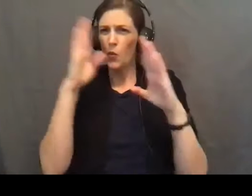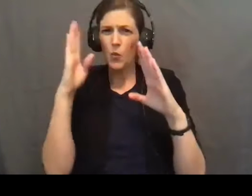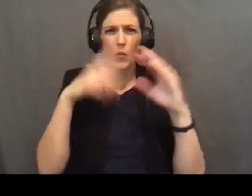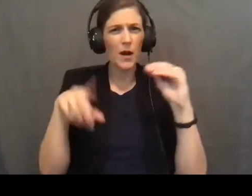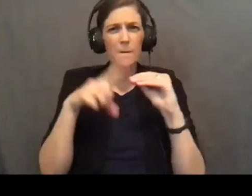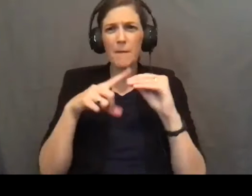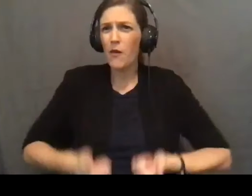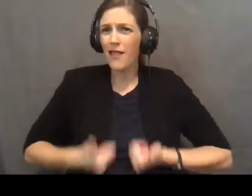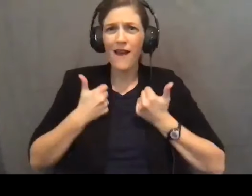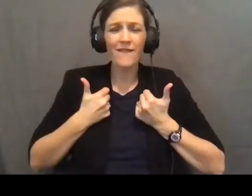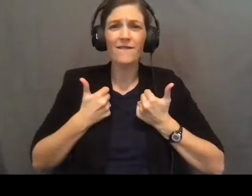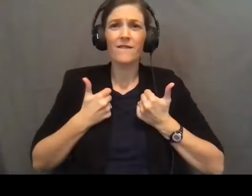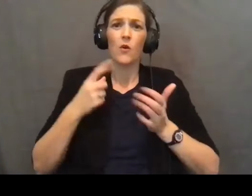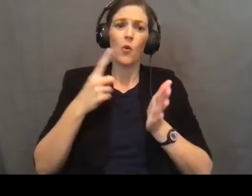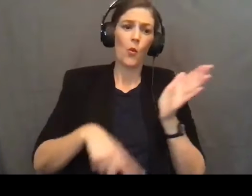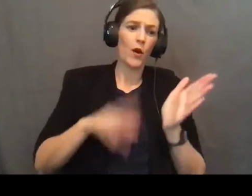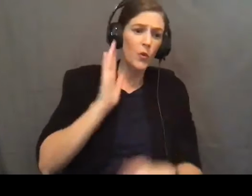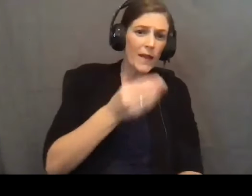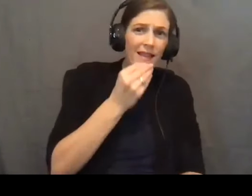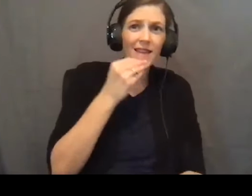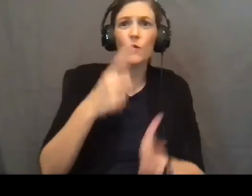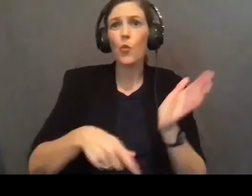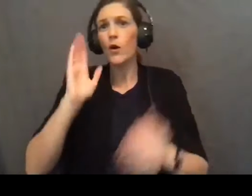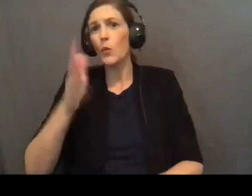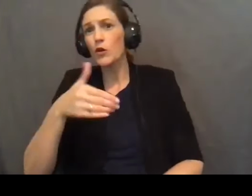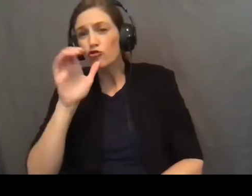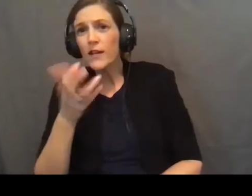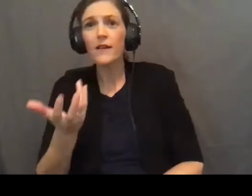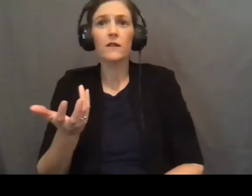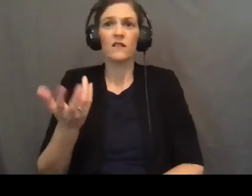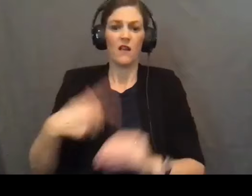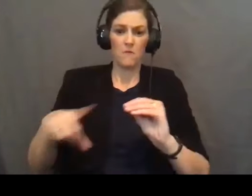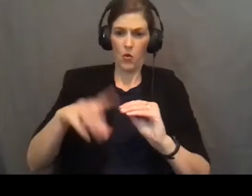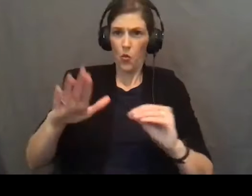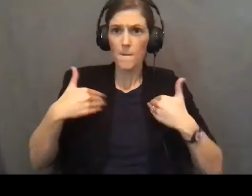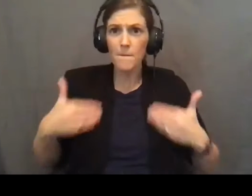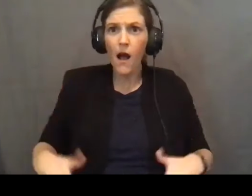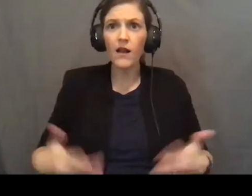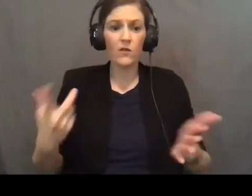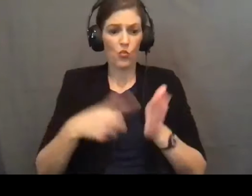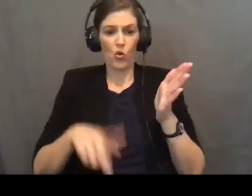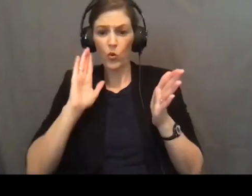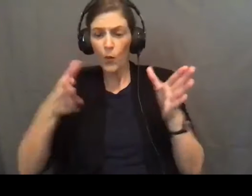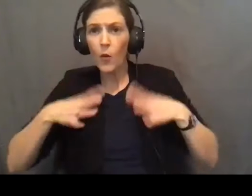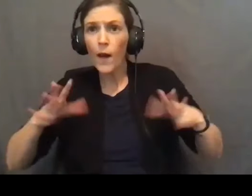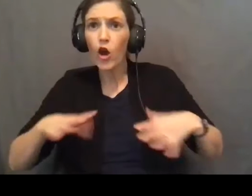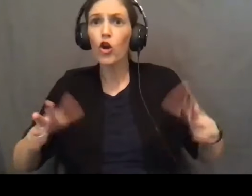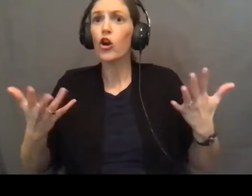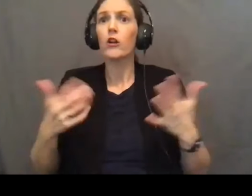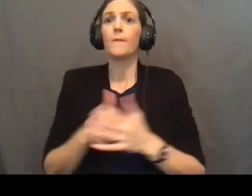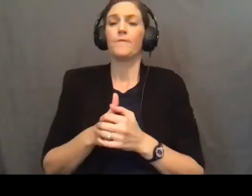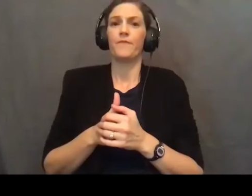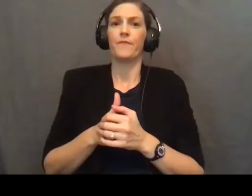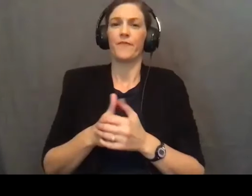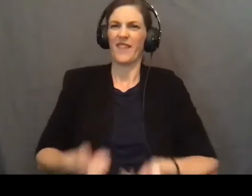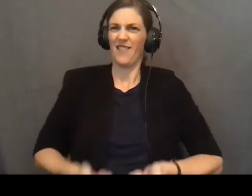life, what you will eat or what you will drink or about your body, what you will wear. Isn't life